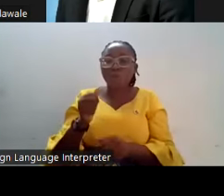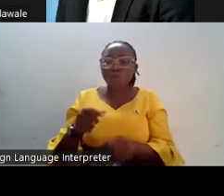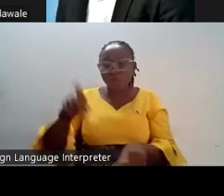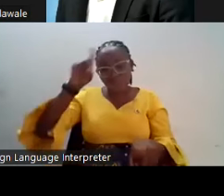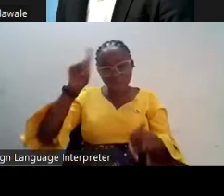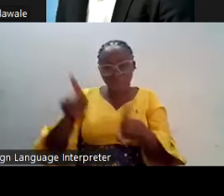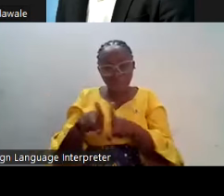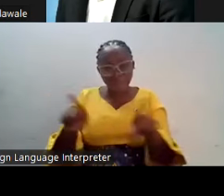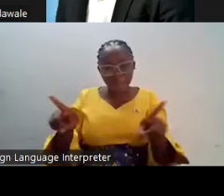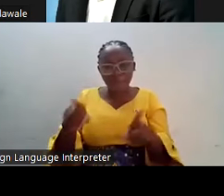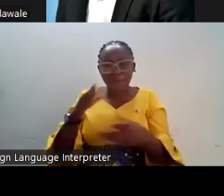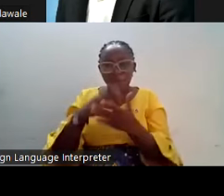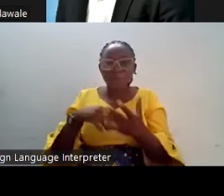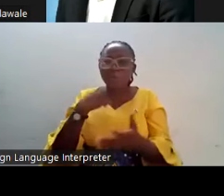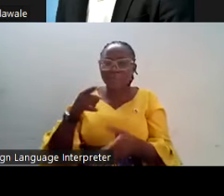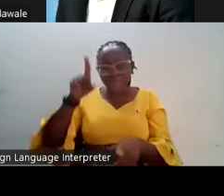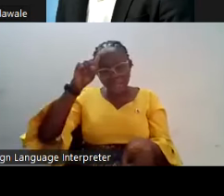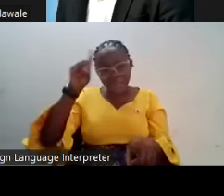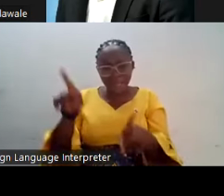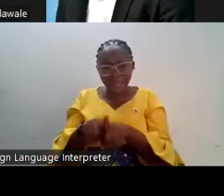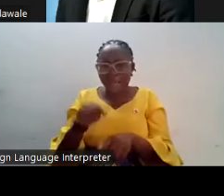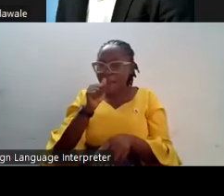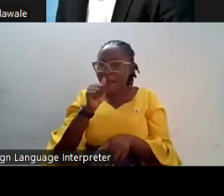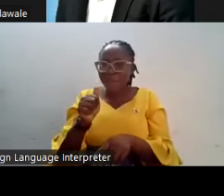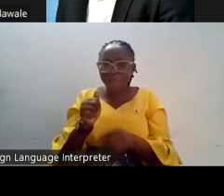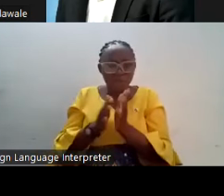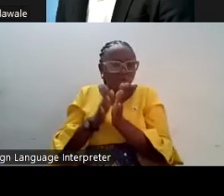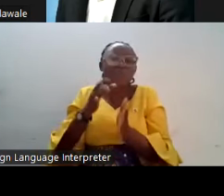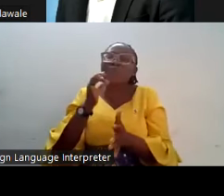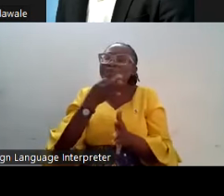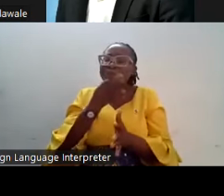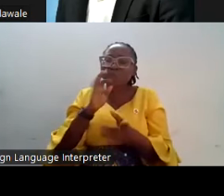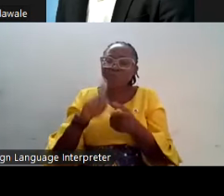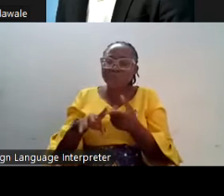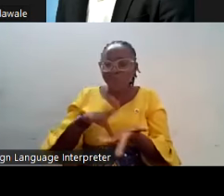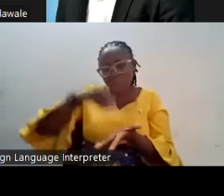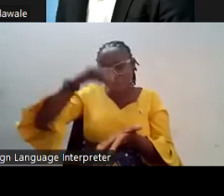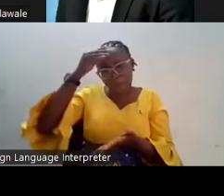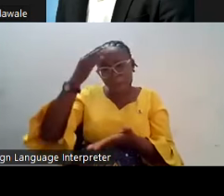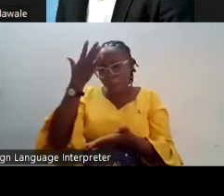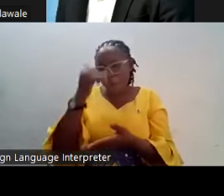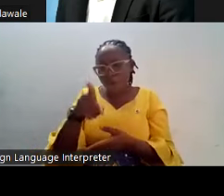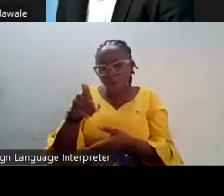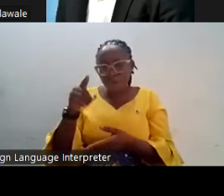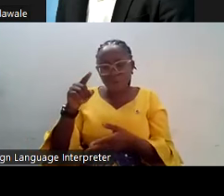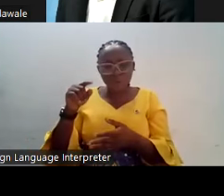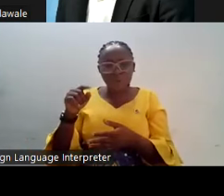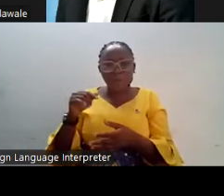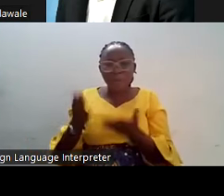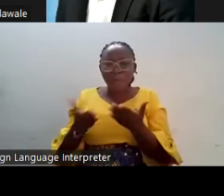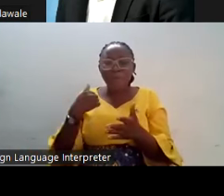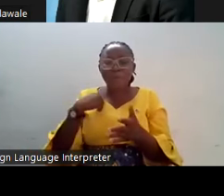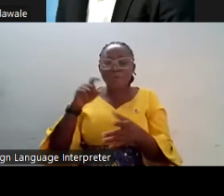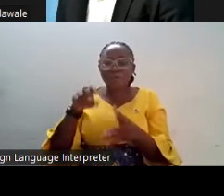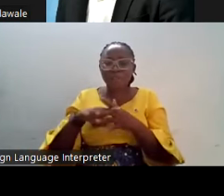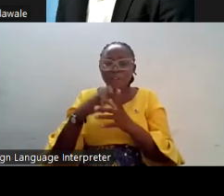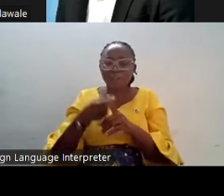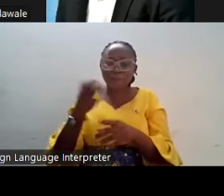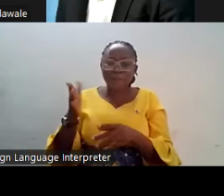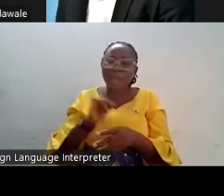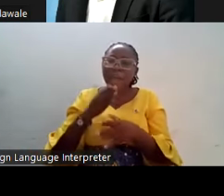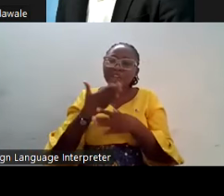say agree. And I'm curious to learn, maybe at a different time, why do you think we should start? When I share